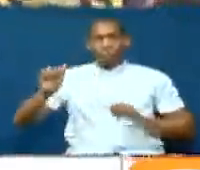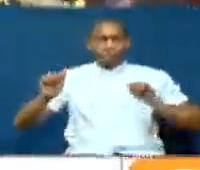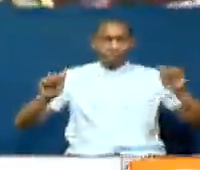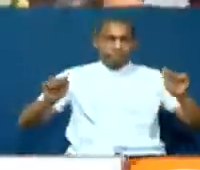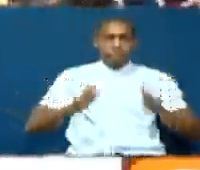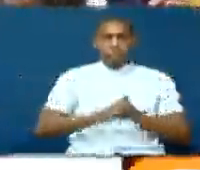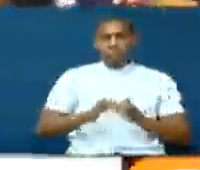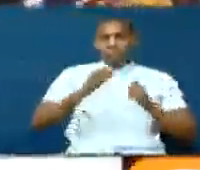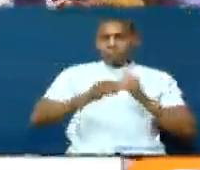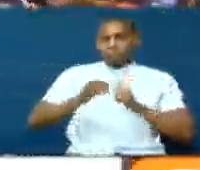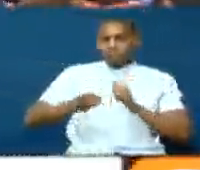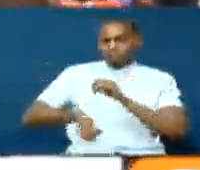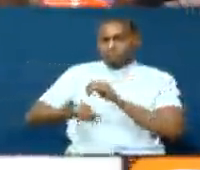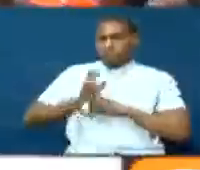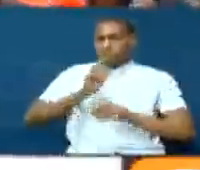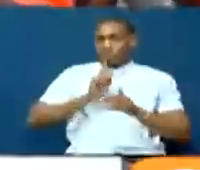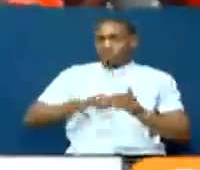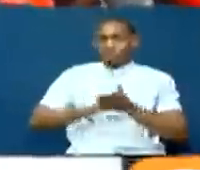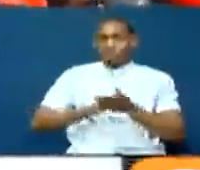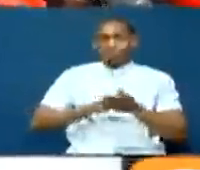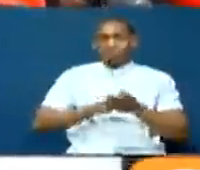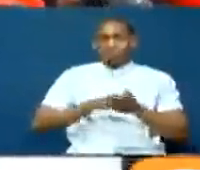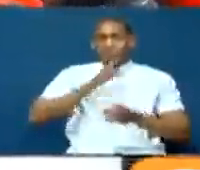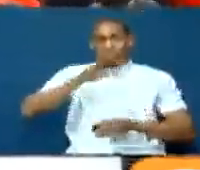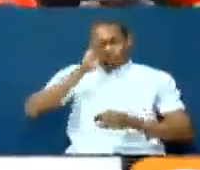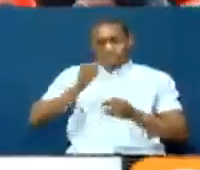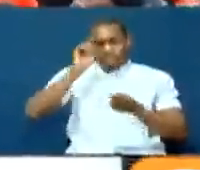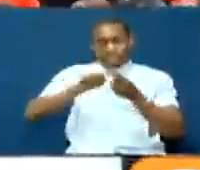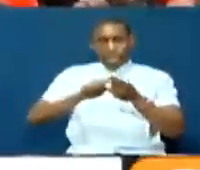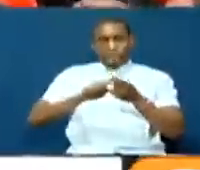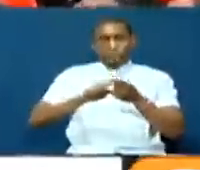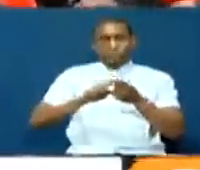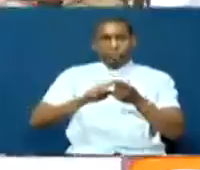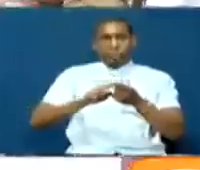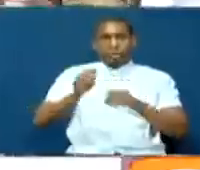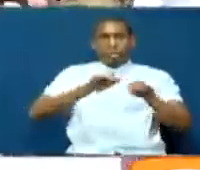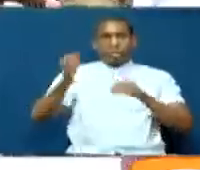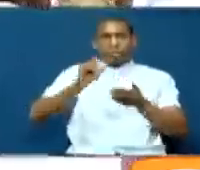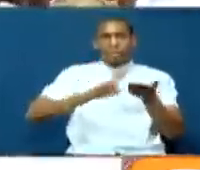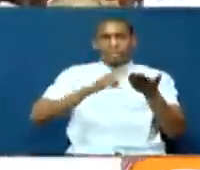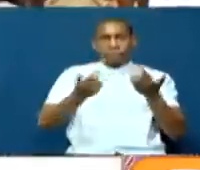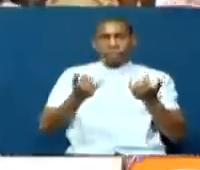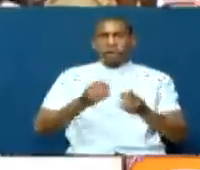Citing frustration after his bid to make a return to elective politics hit a snag.